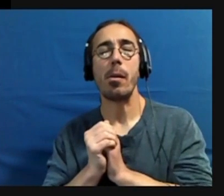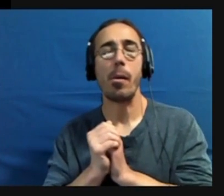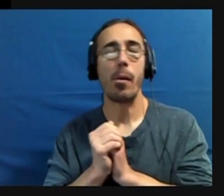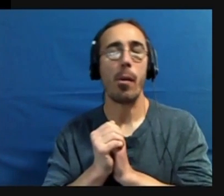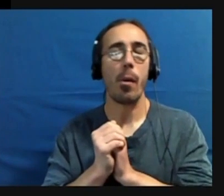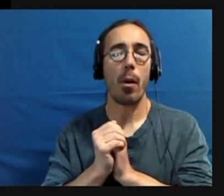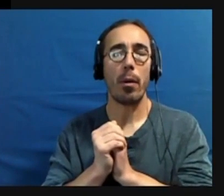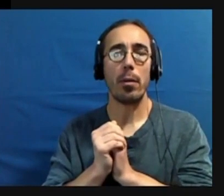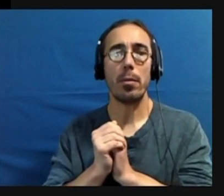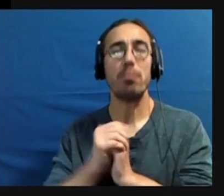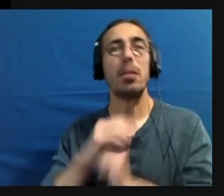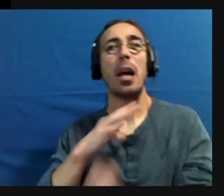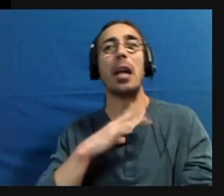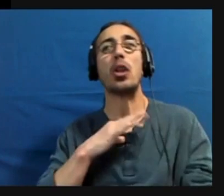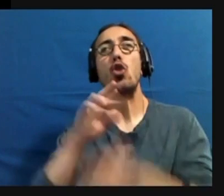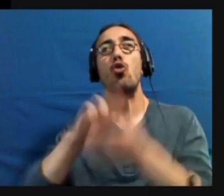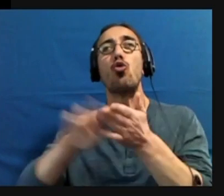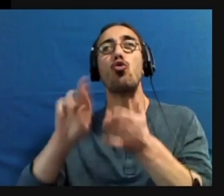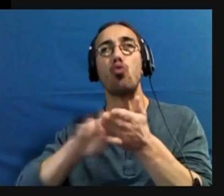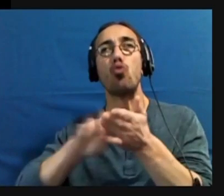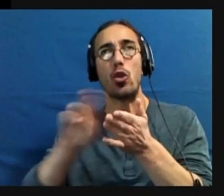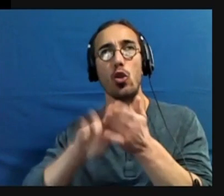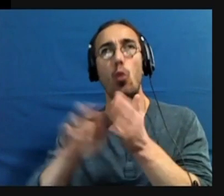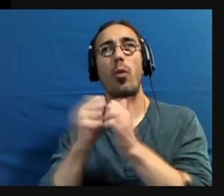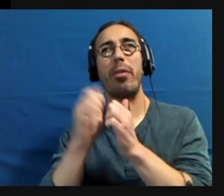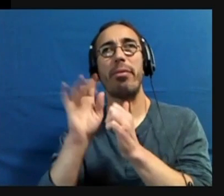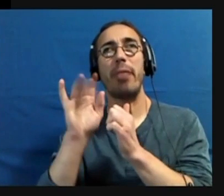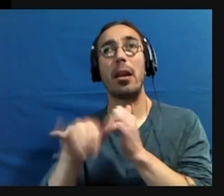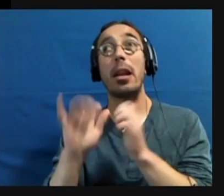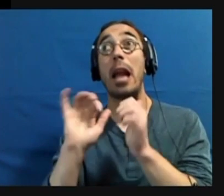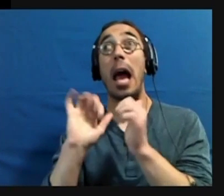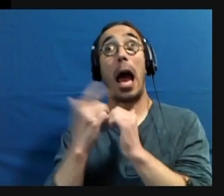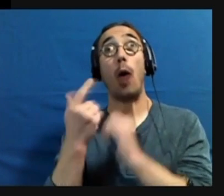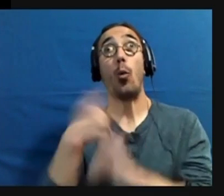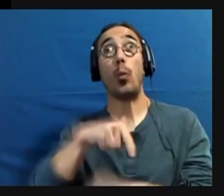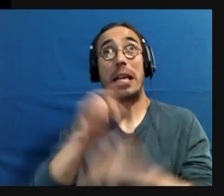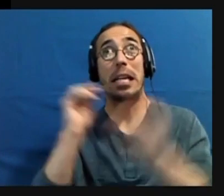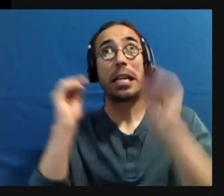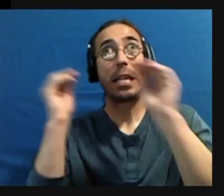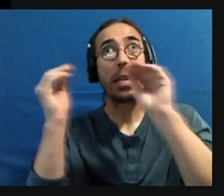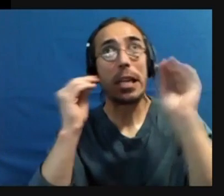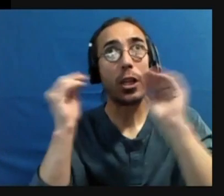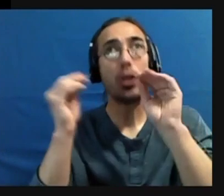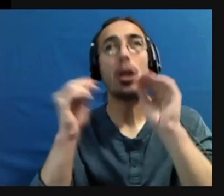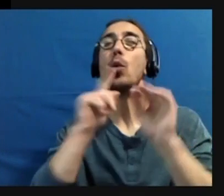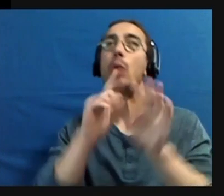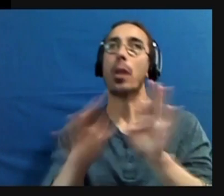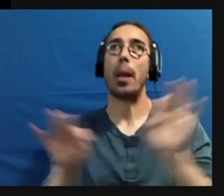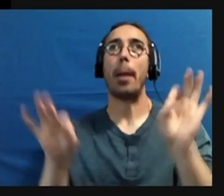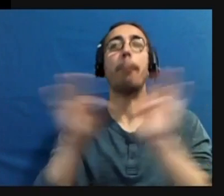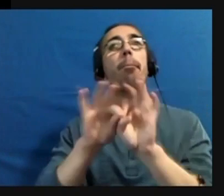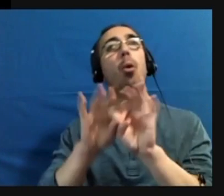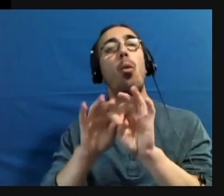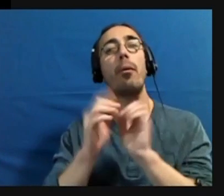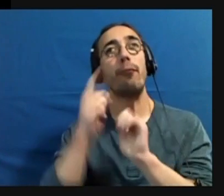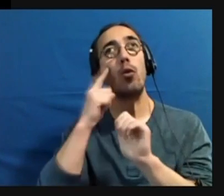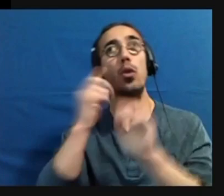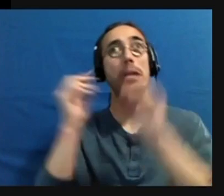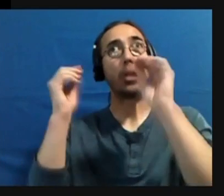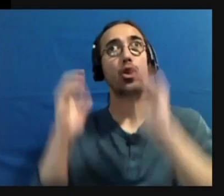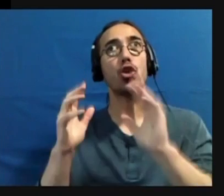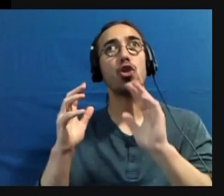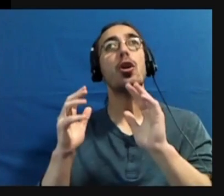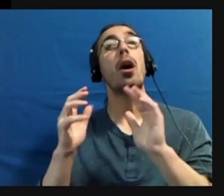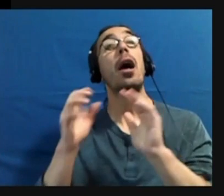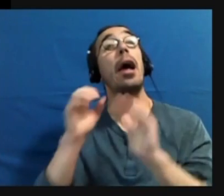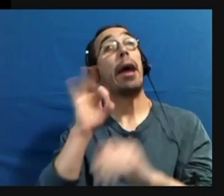also behind this in the way that we teach. And this is really important for teachers out there, that